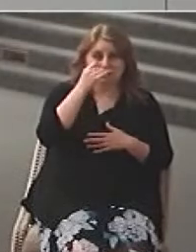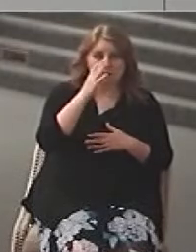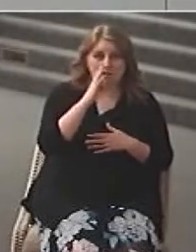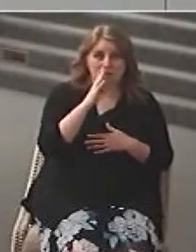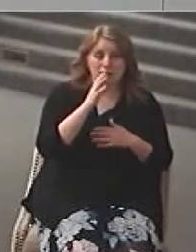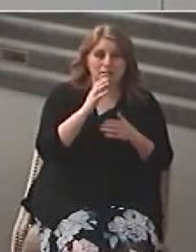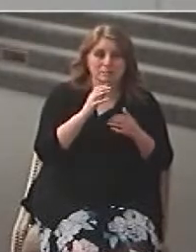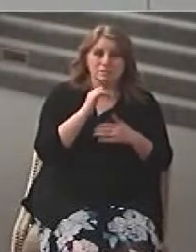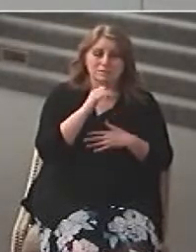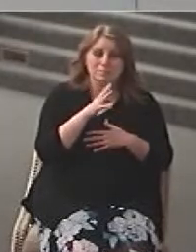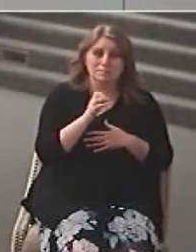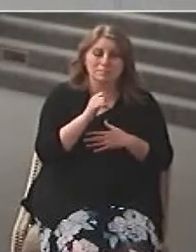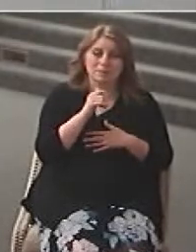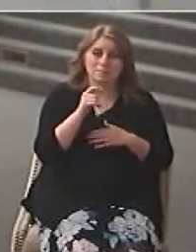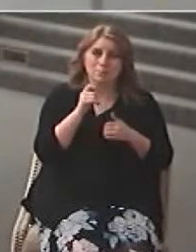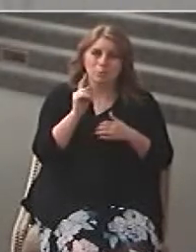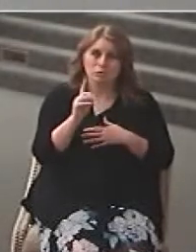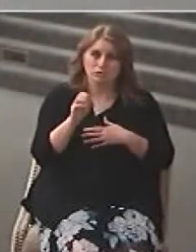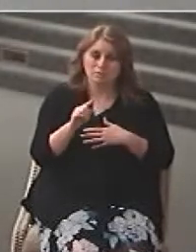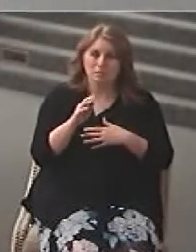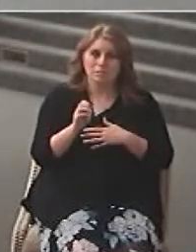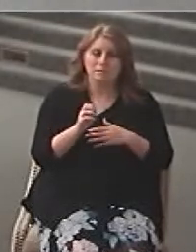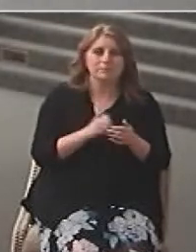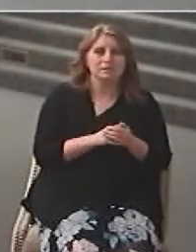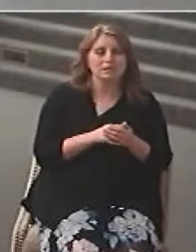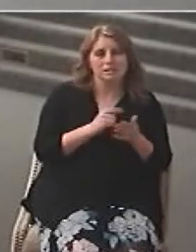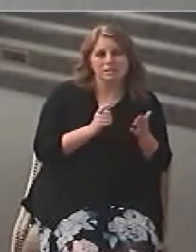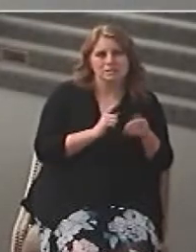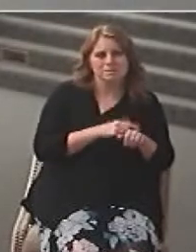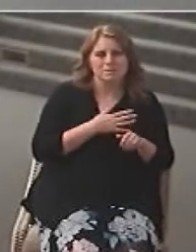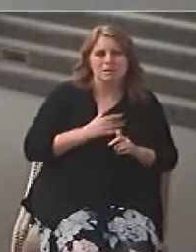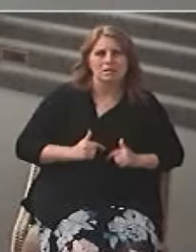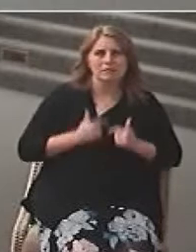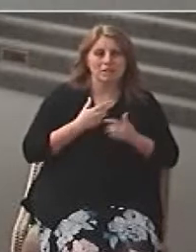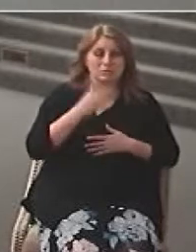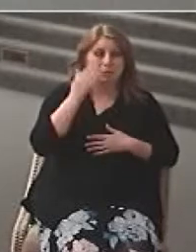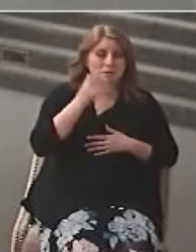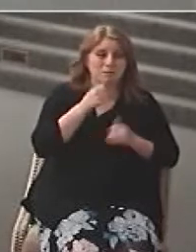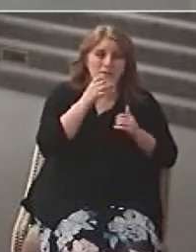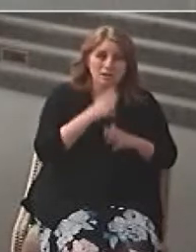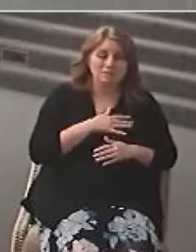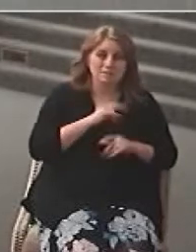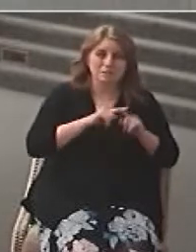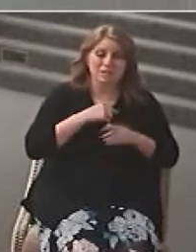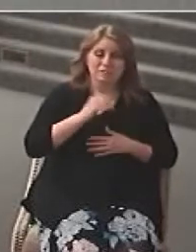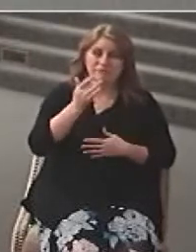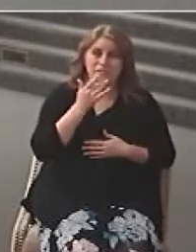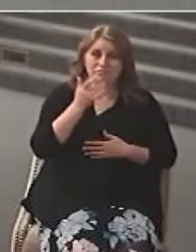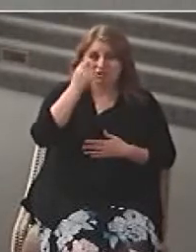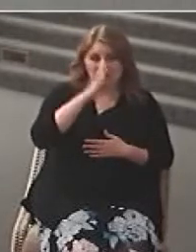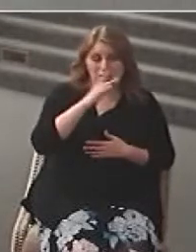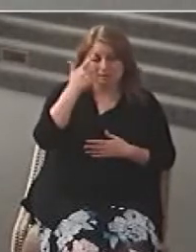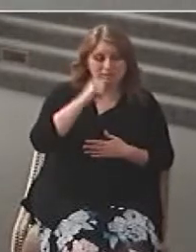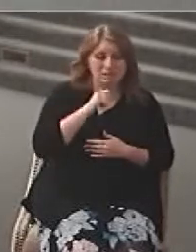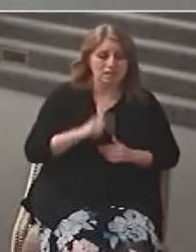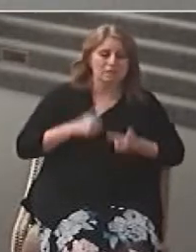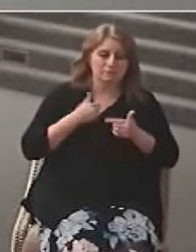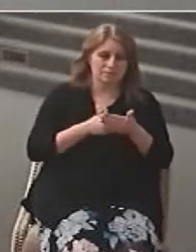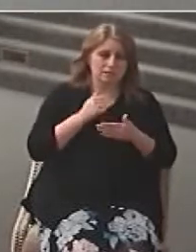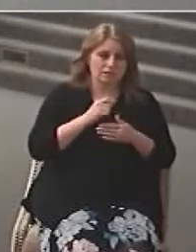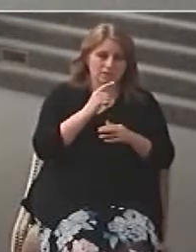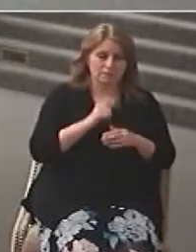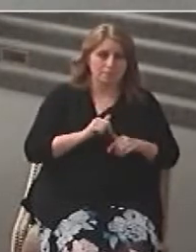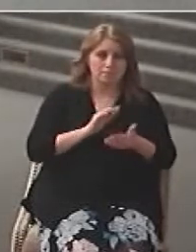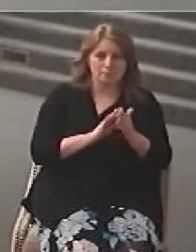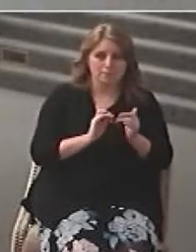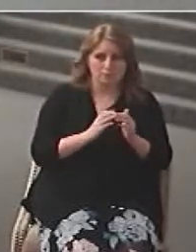Listen, there were times in my life where I know that I was blessed, but I didn't have the favor of God in my life because I wasn't living by the book. I wasn't living